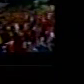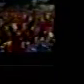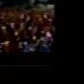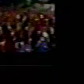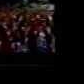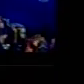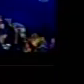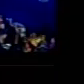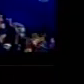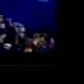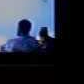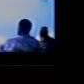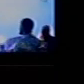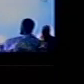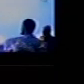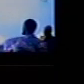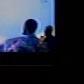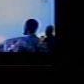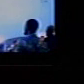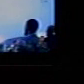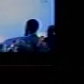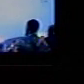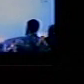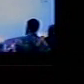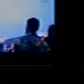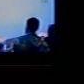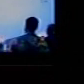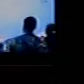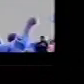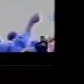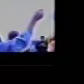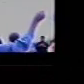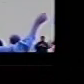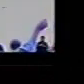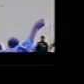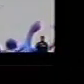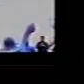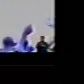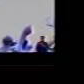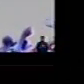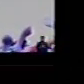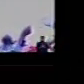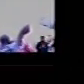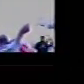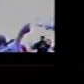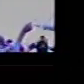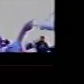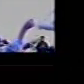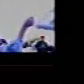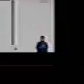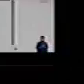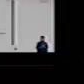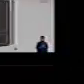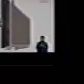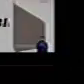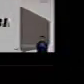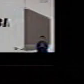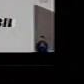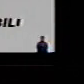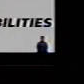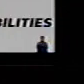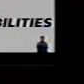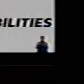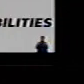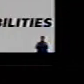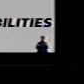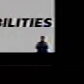are there working as a servant. You are going to pray. Wherever my glory is, whoever is impersonating my glory. In